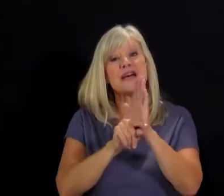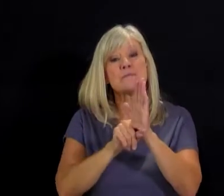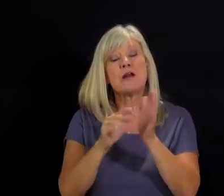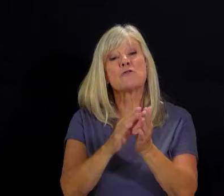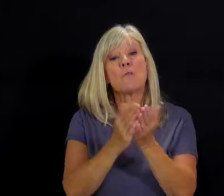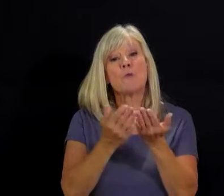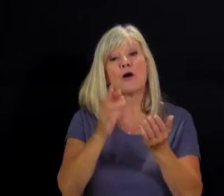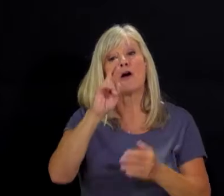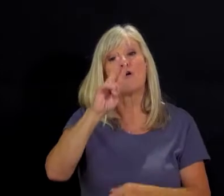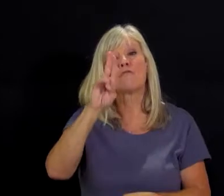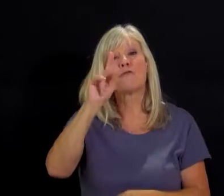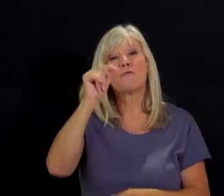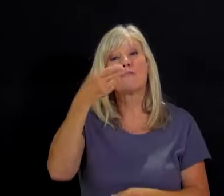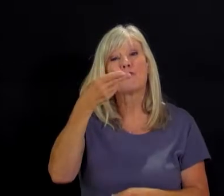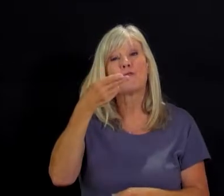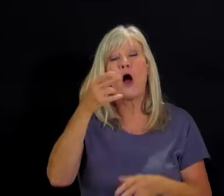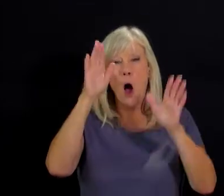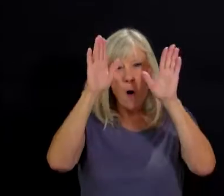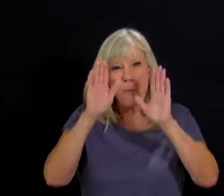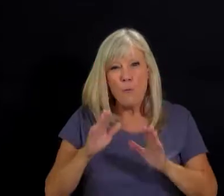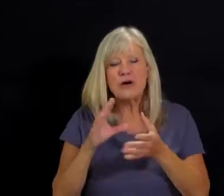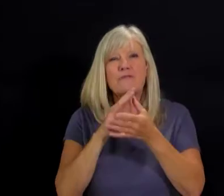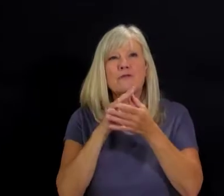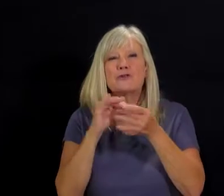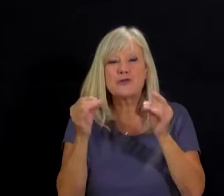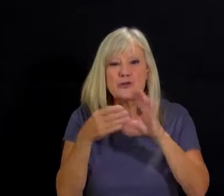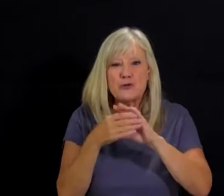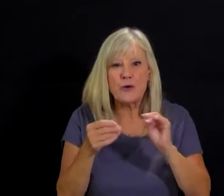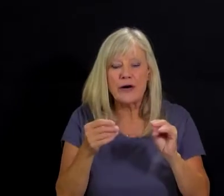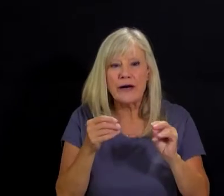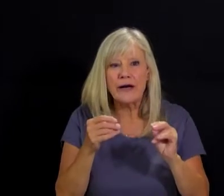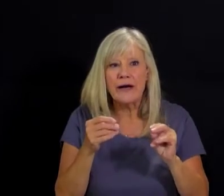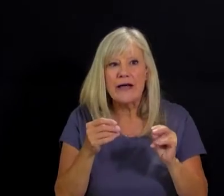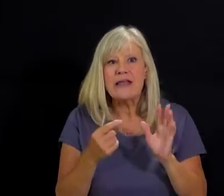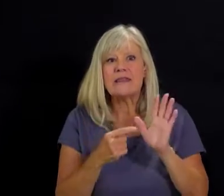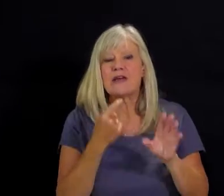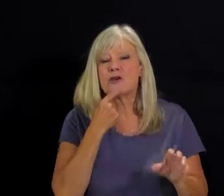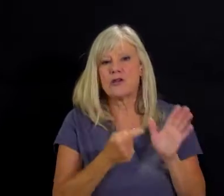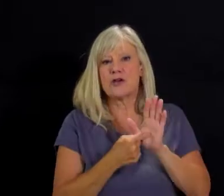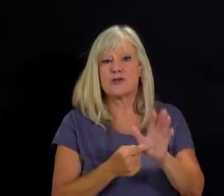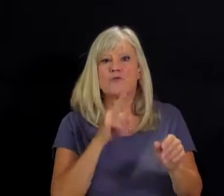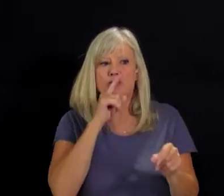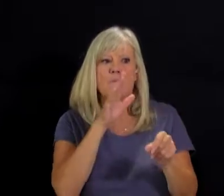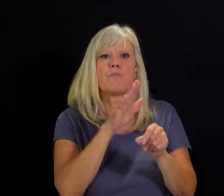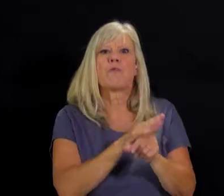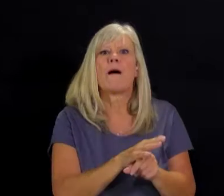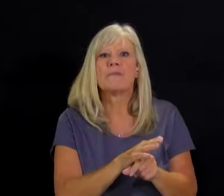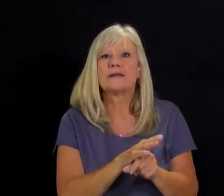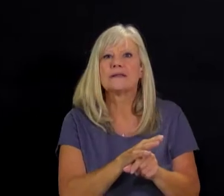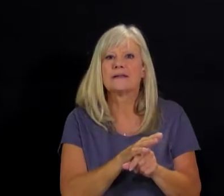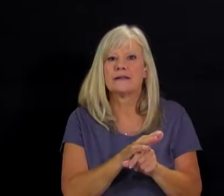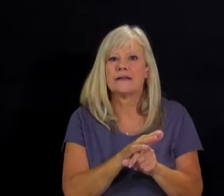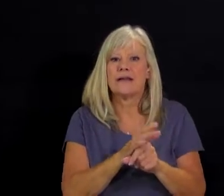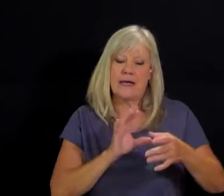little gem of a story that highlights commitment, promise, fidelity, and